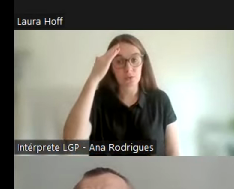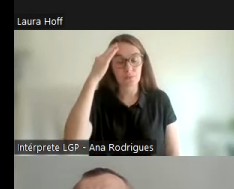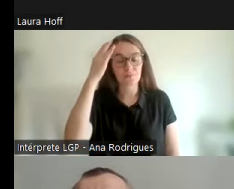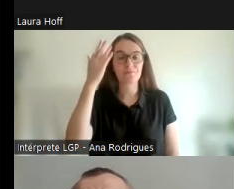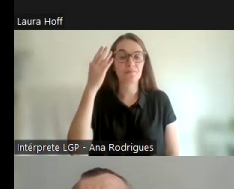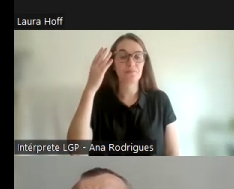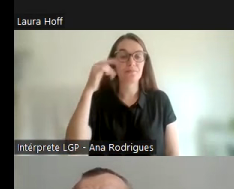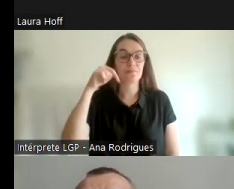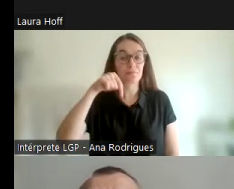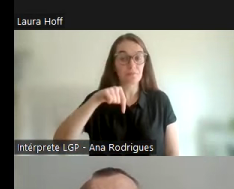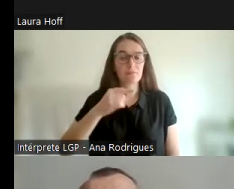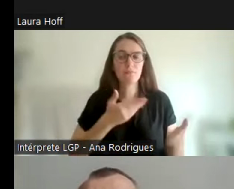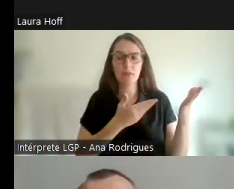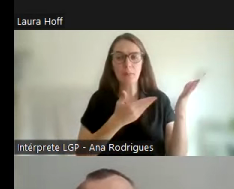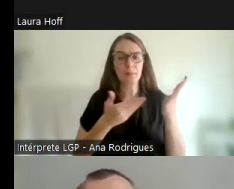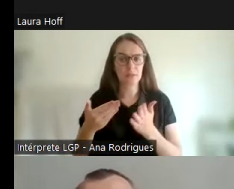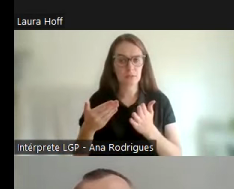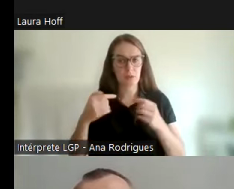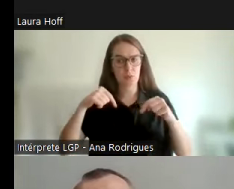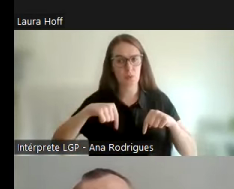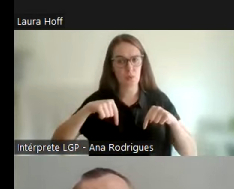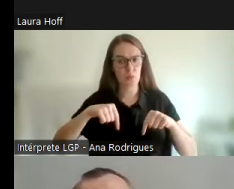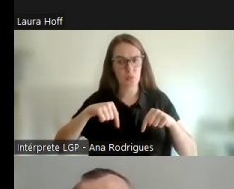this presentation is